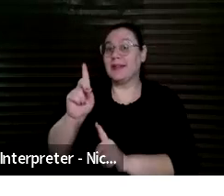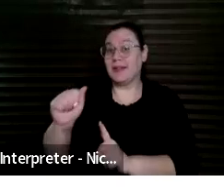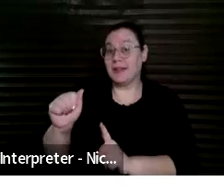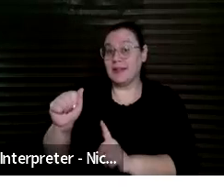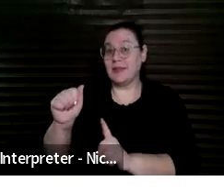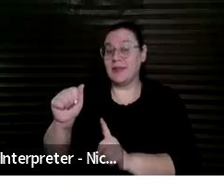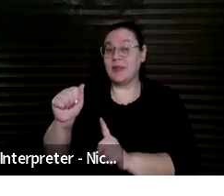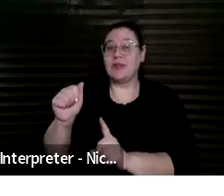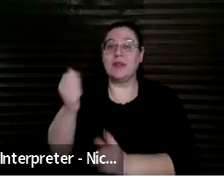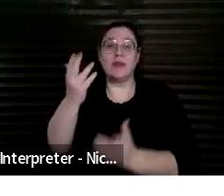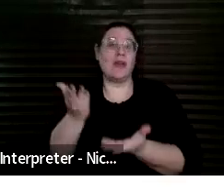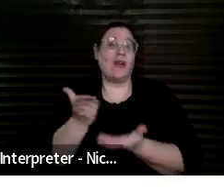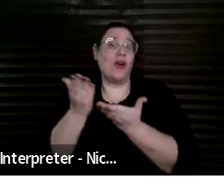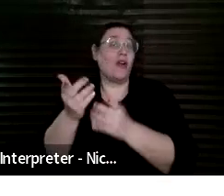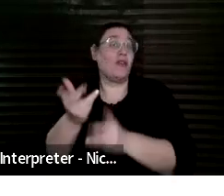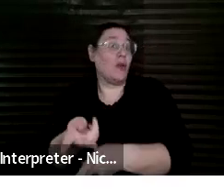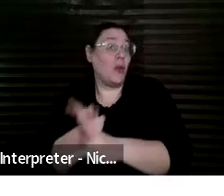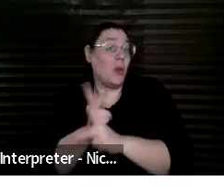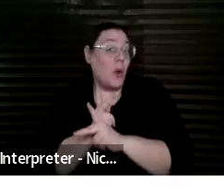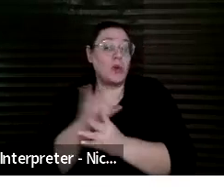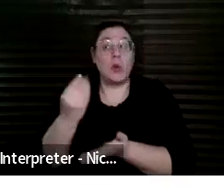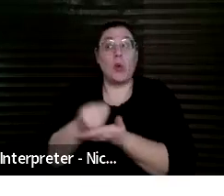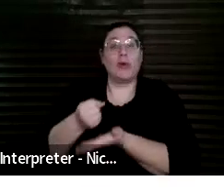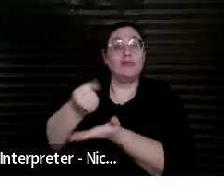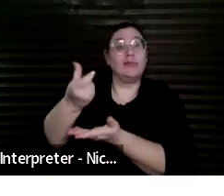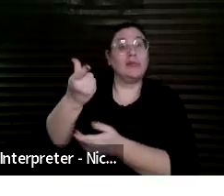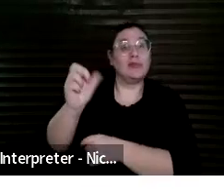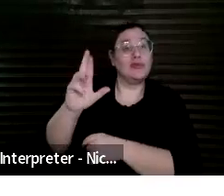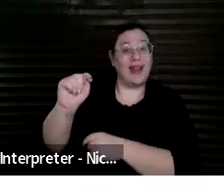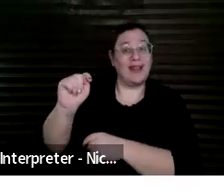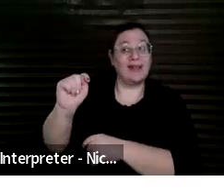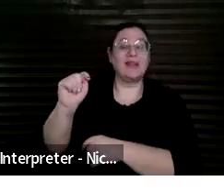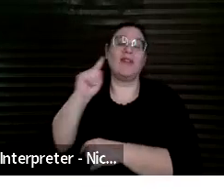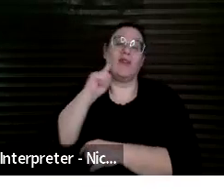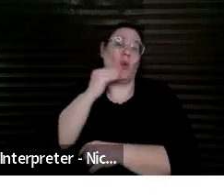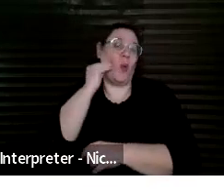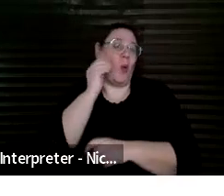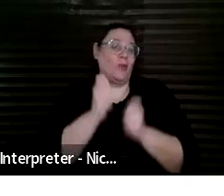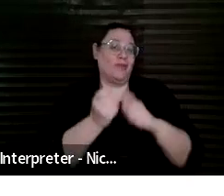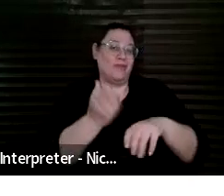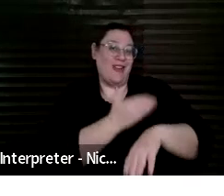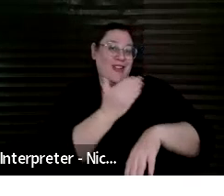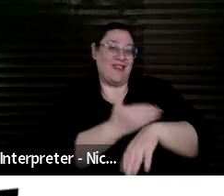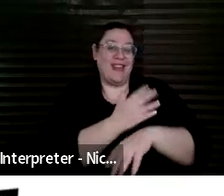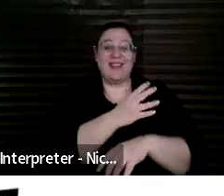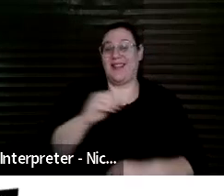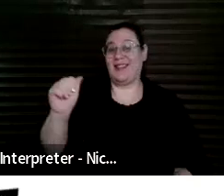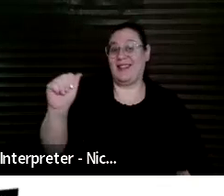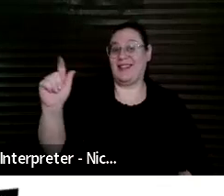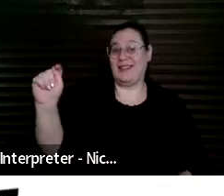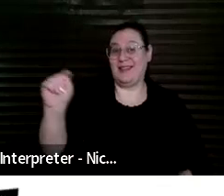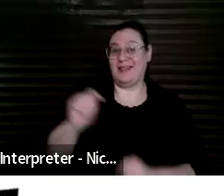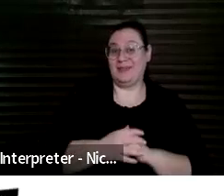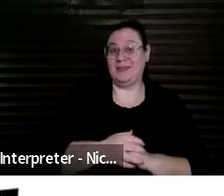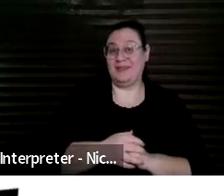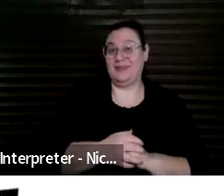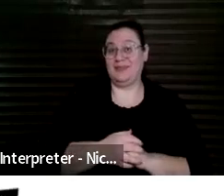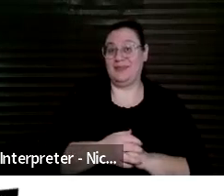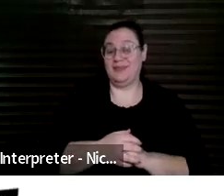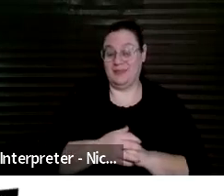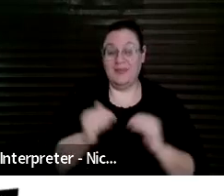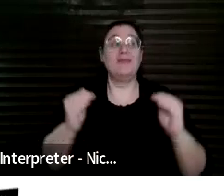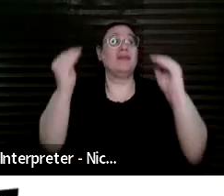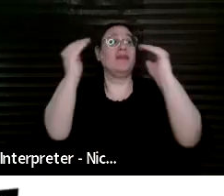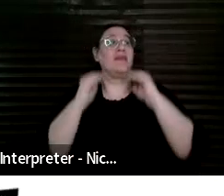Also, private non-governmental providers can be a source for AT and home modifications.